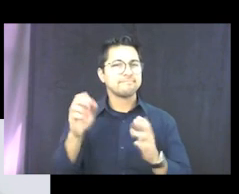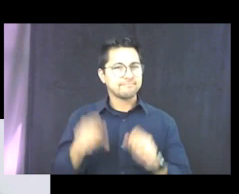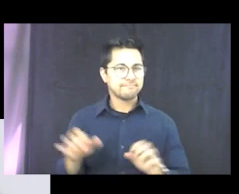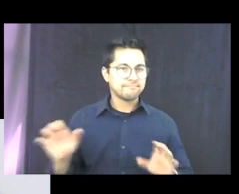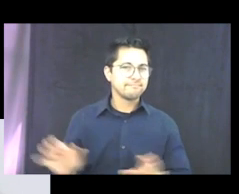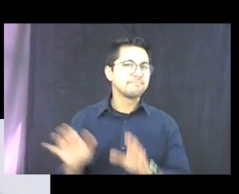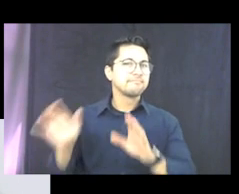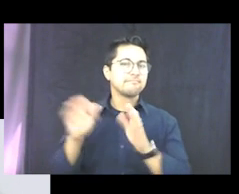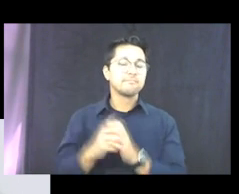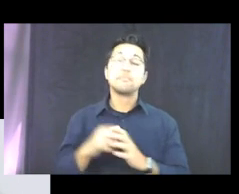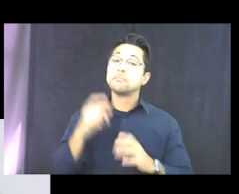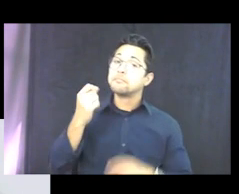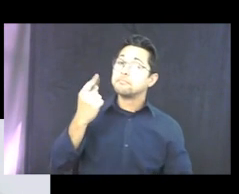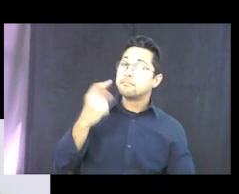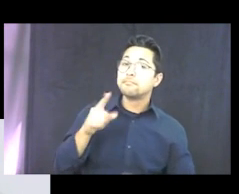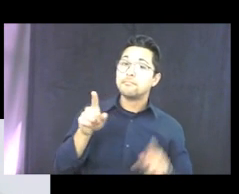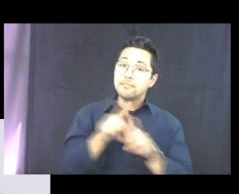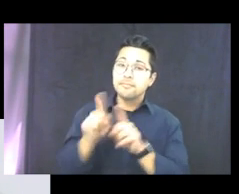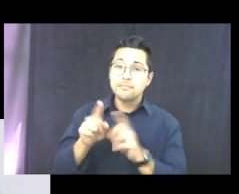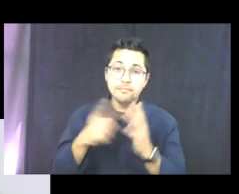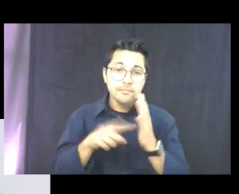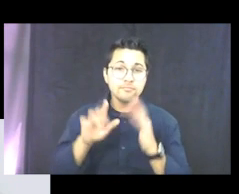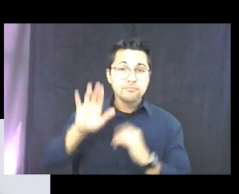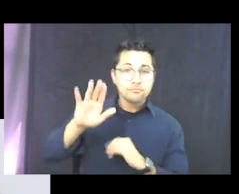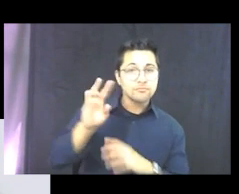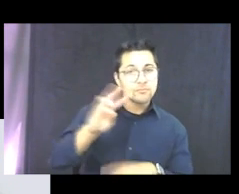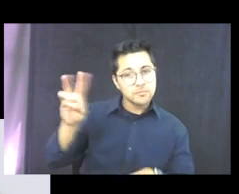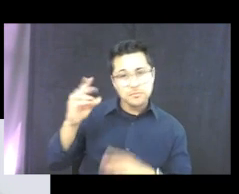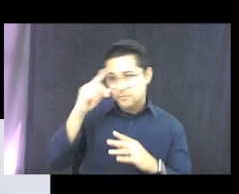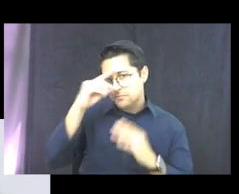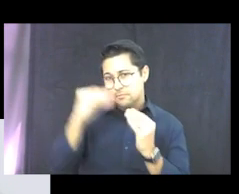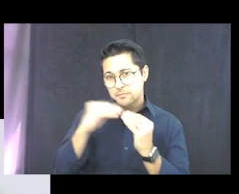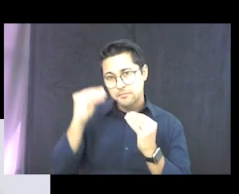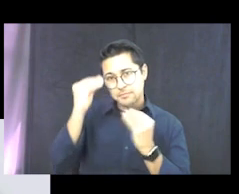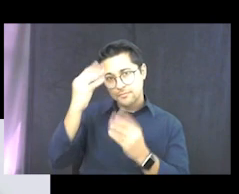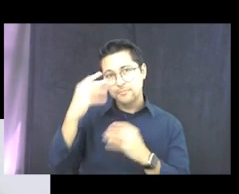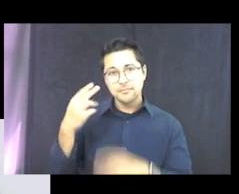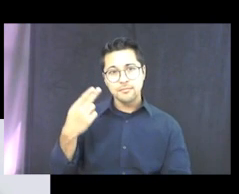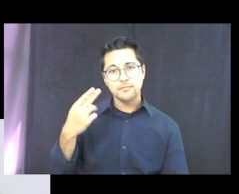do. However, you can always check on their website for more information on